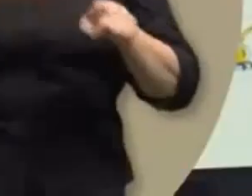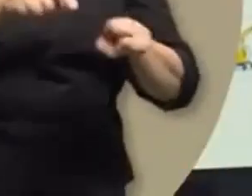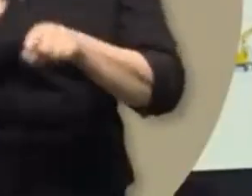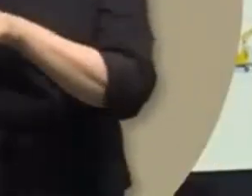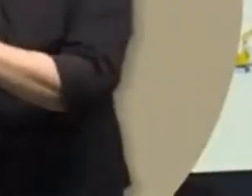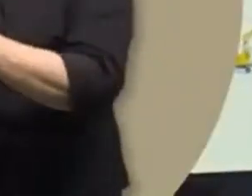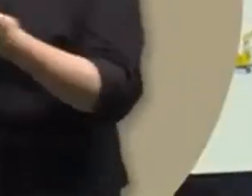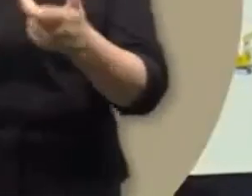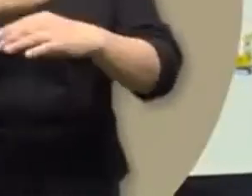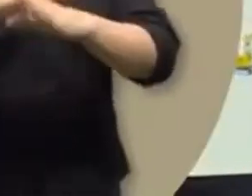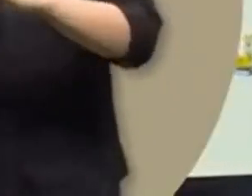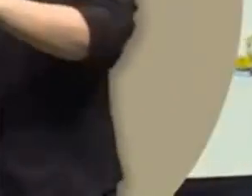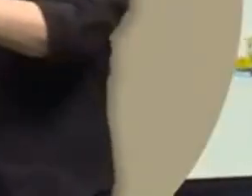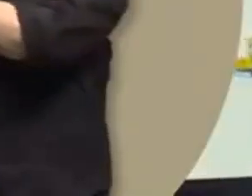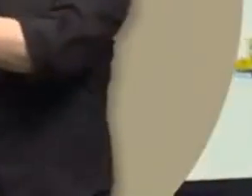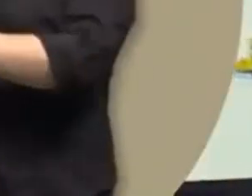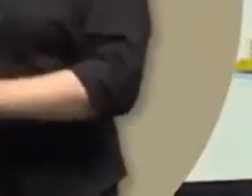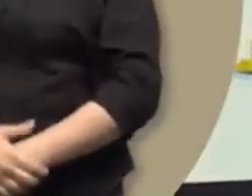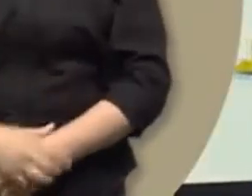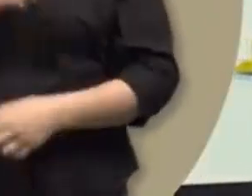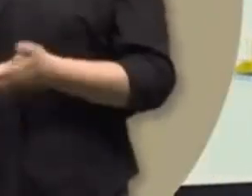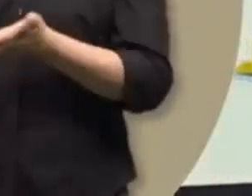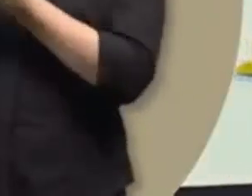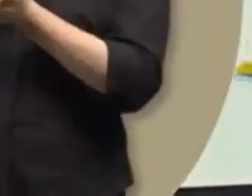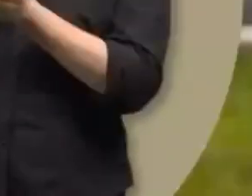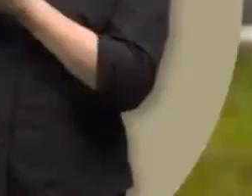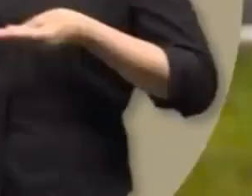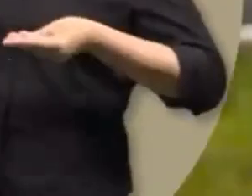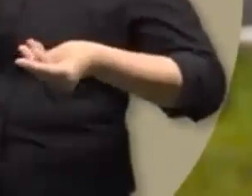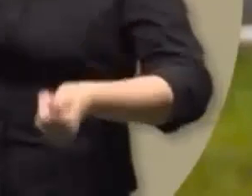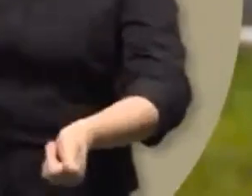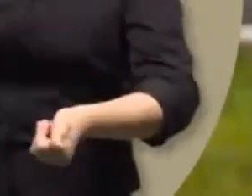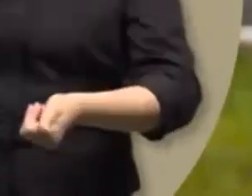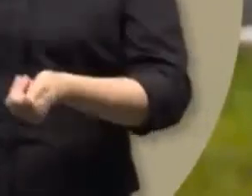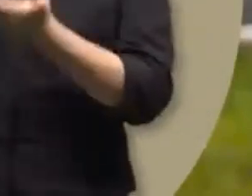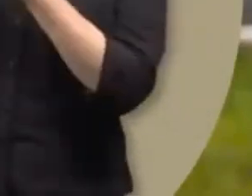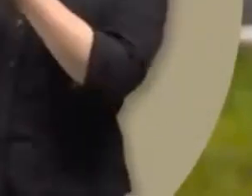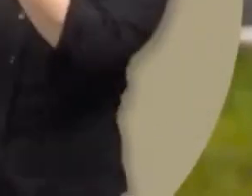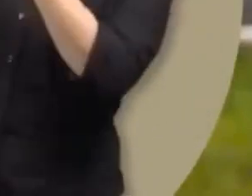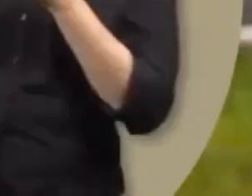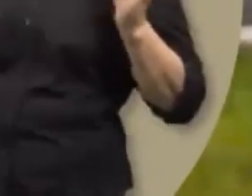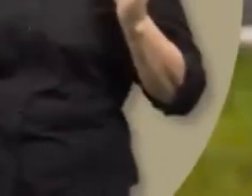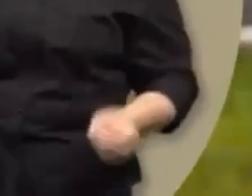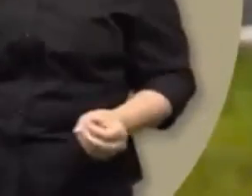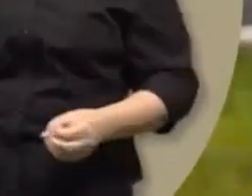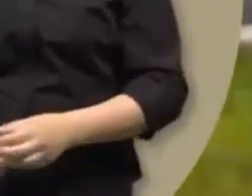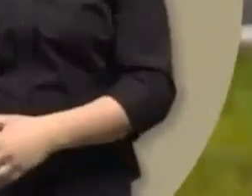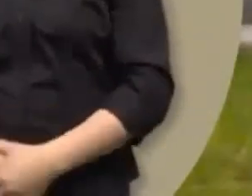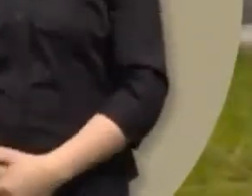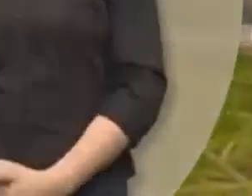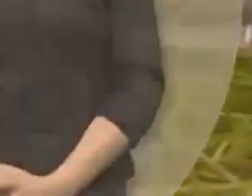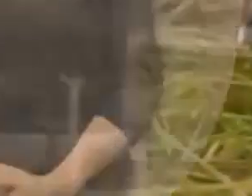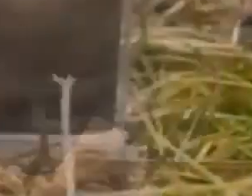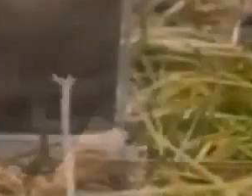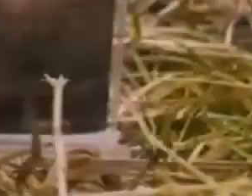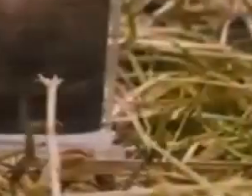the ability to go places that his wheelchair can't take him. We be next to impossible for us to pay for if it